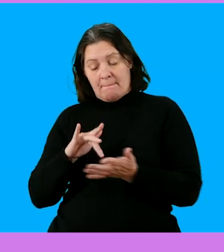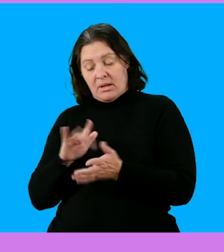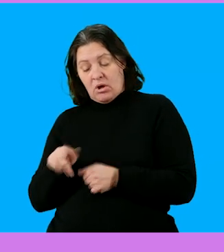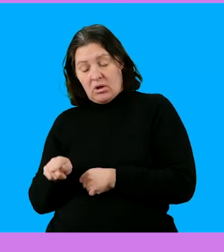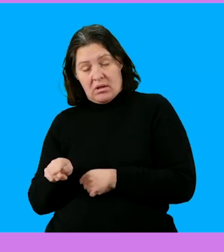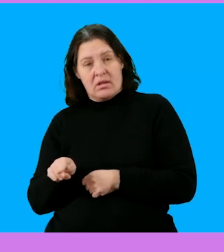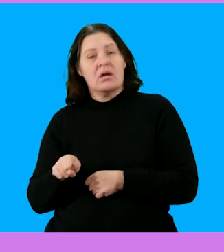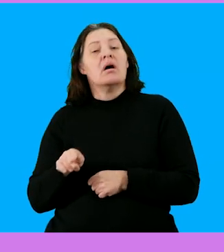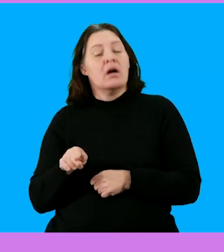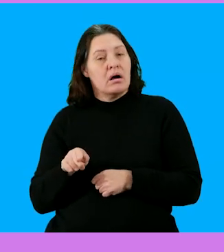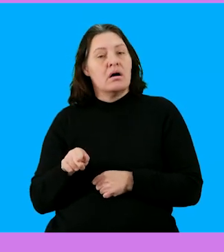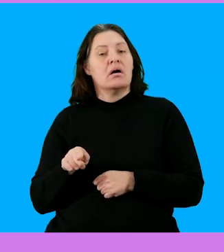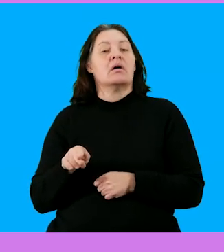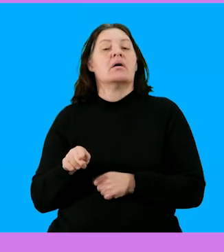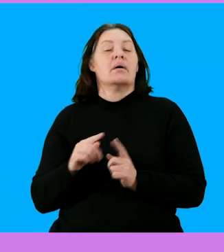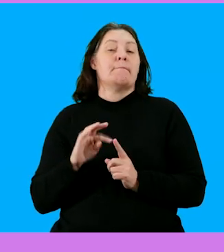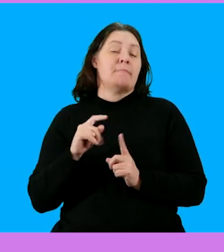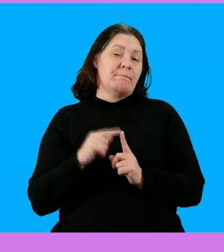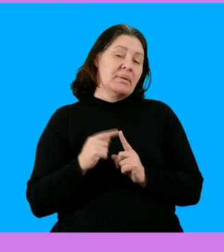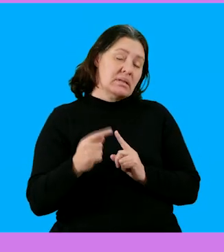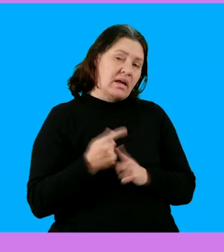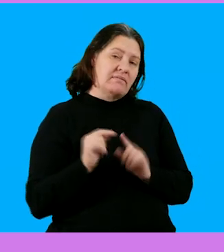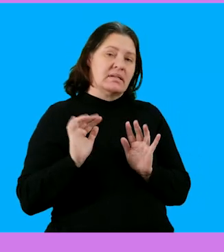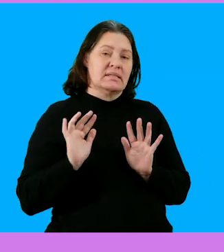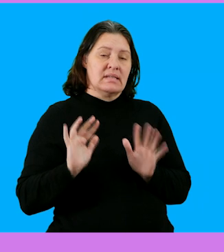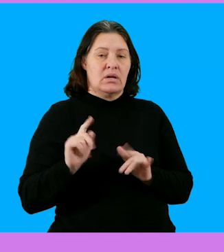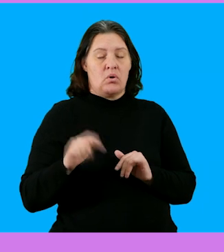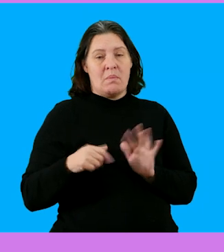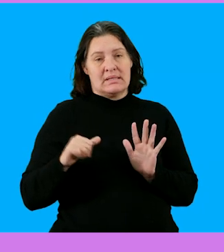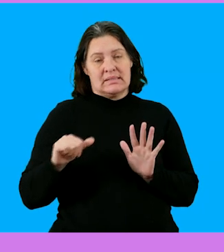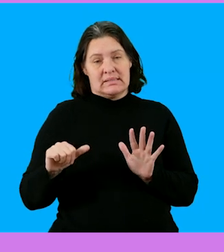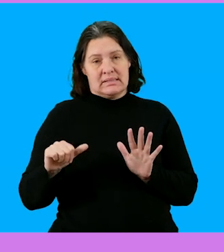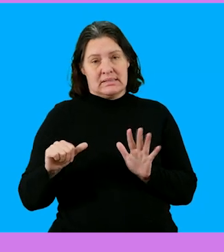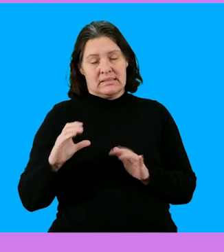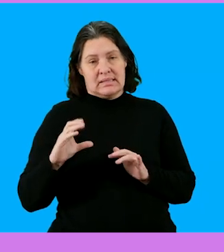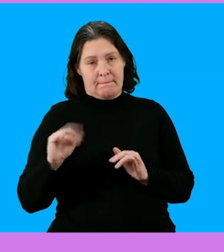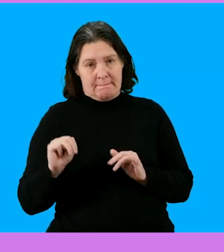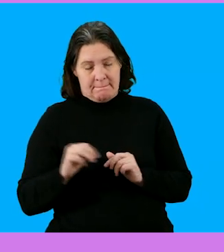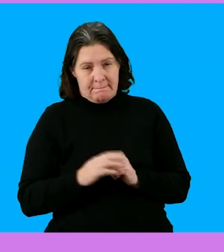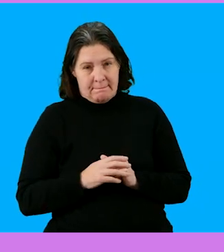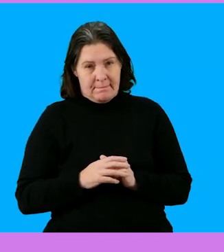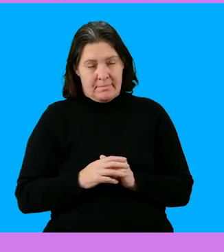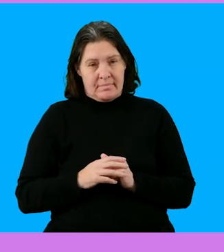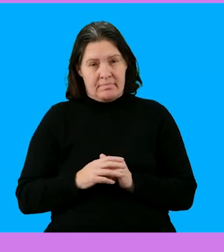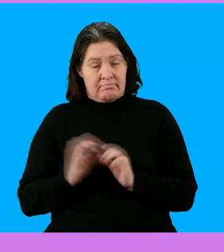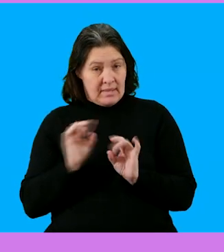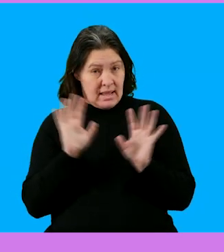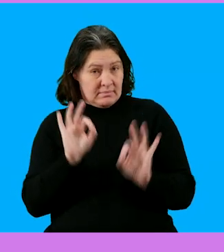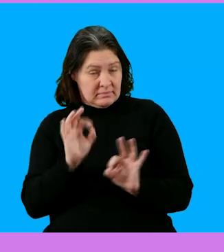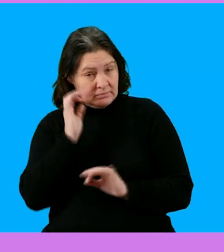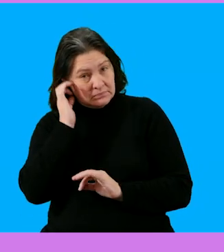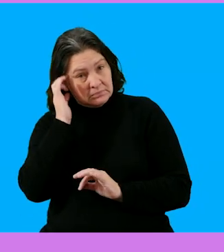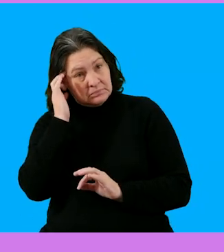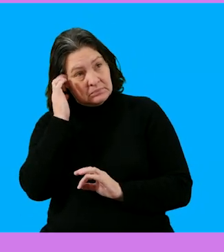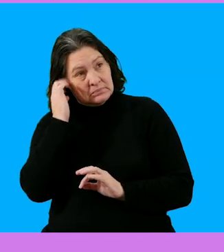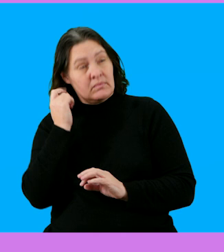the map distance here I got 10.6 centimeters. Guys, are we clear? So